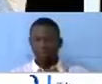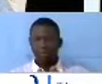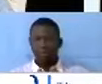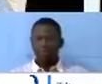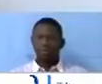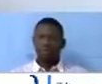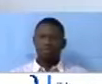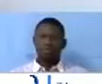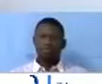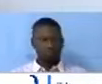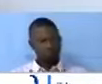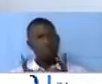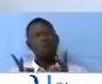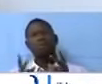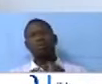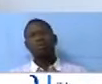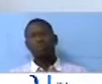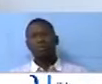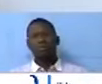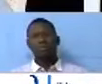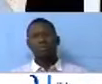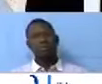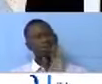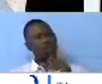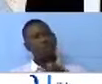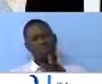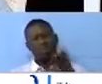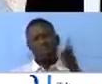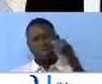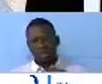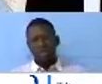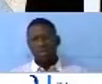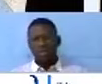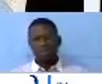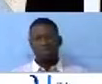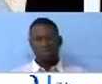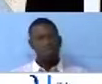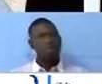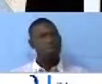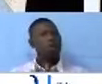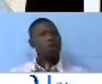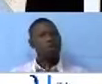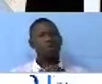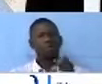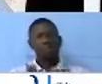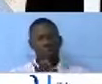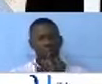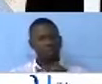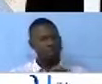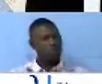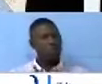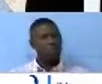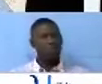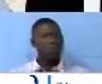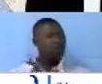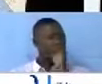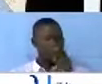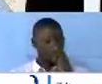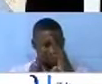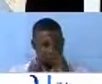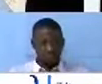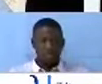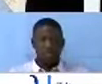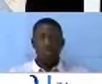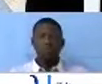Okay. Look, you are here under a particular set of procedures. We are very polite with some witnesses that come